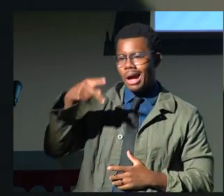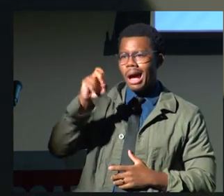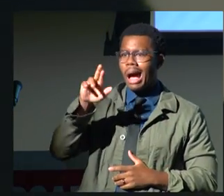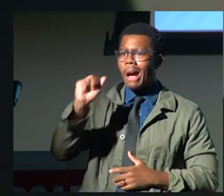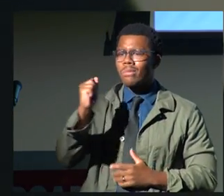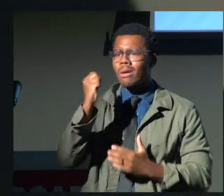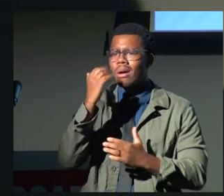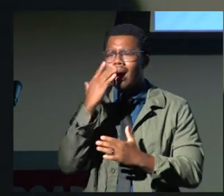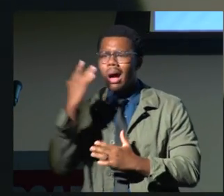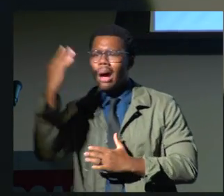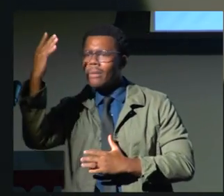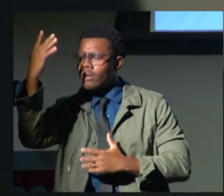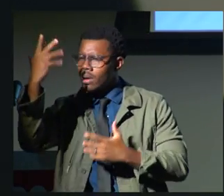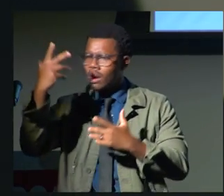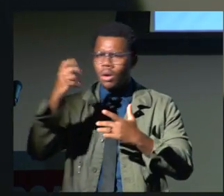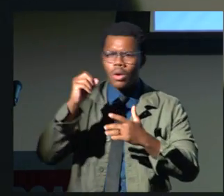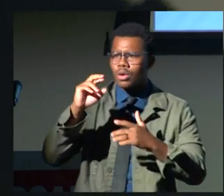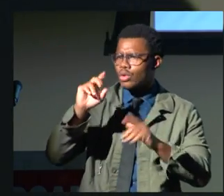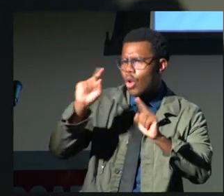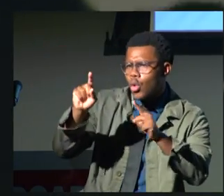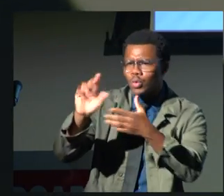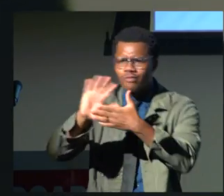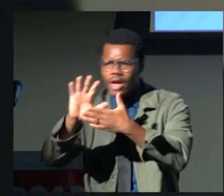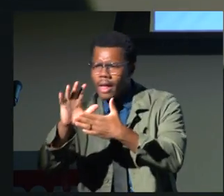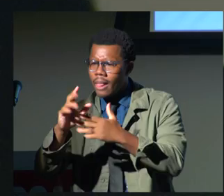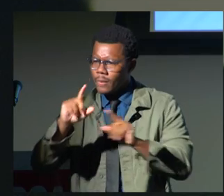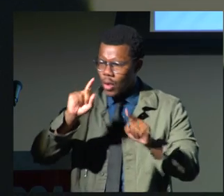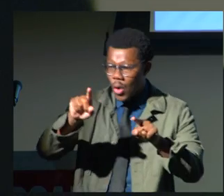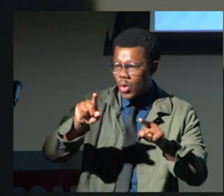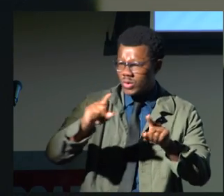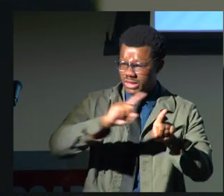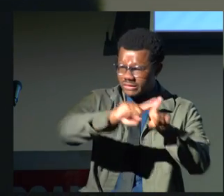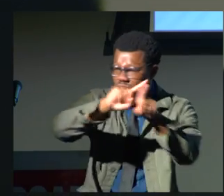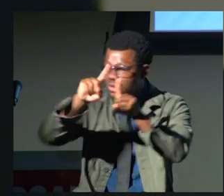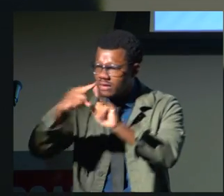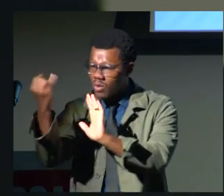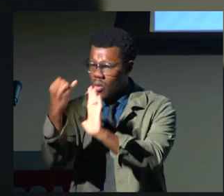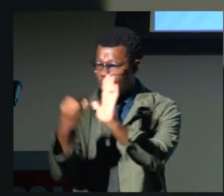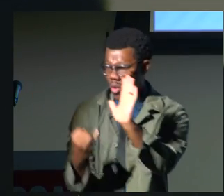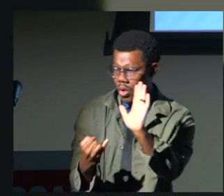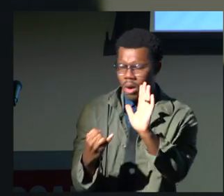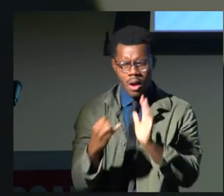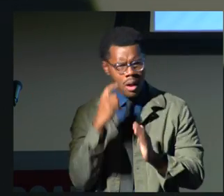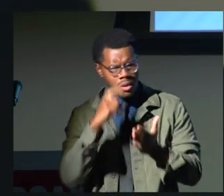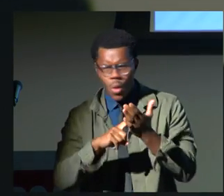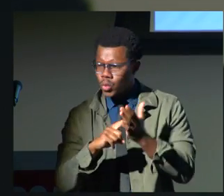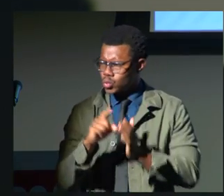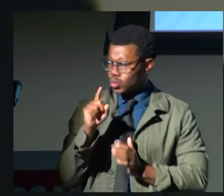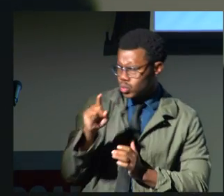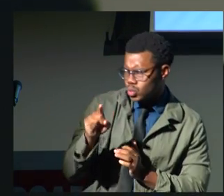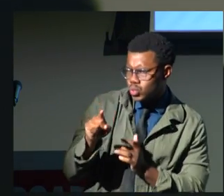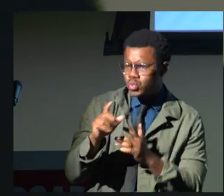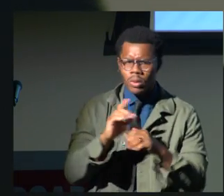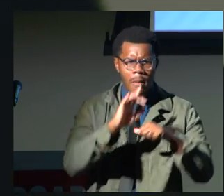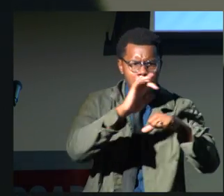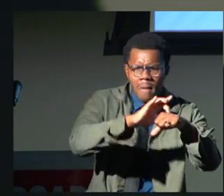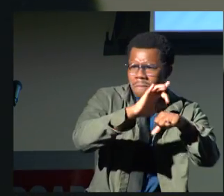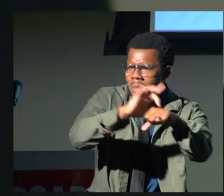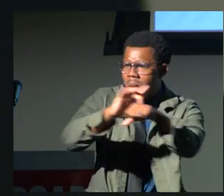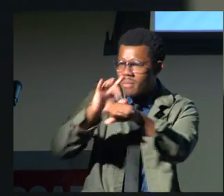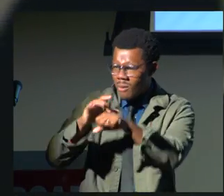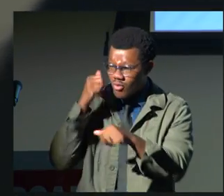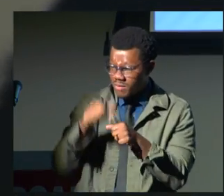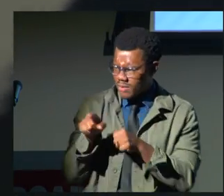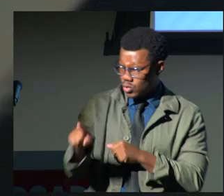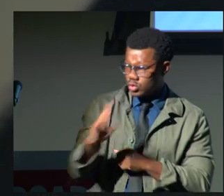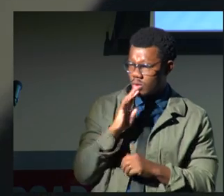gallery. She really believed in the power of that. And you kind of touched on it again in the mm-hmm. Gagosian premieres thing when you were talking to Raphael Sadiq. Yeah. And you